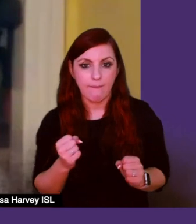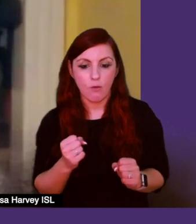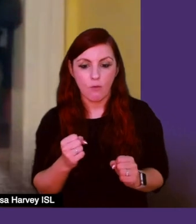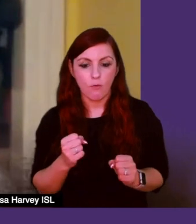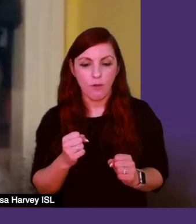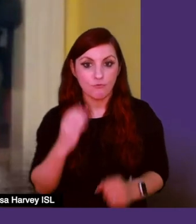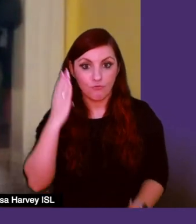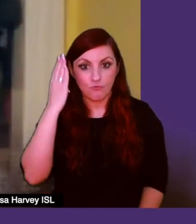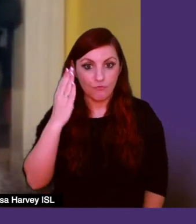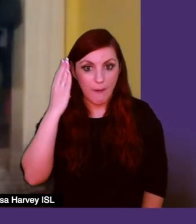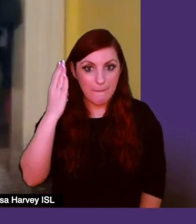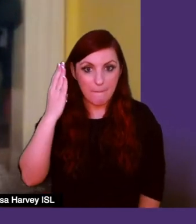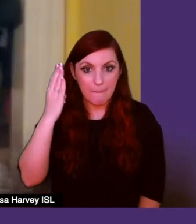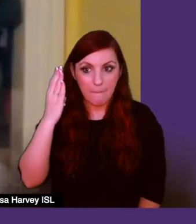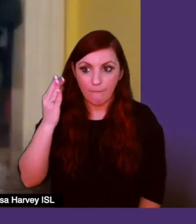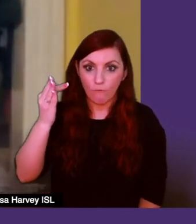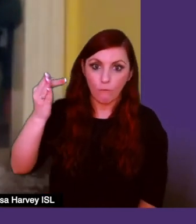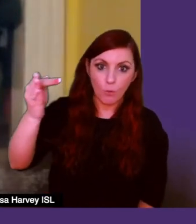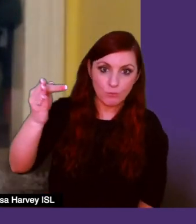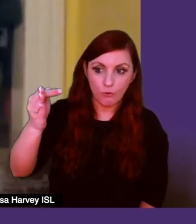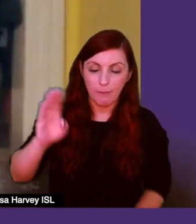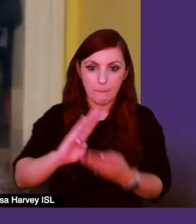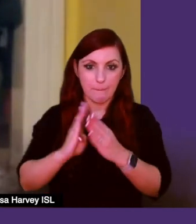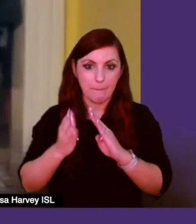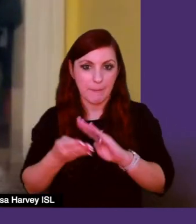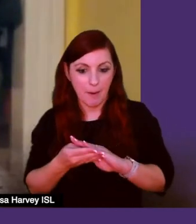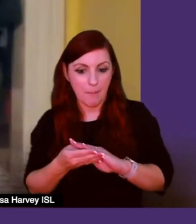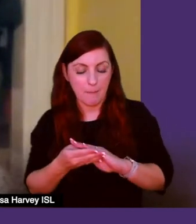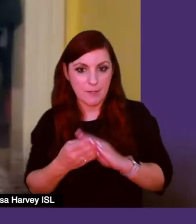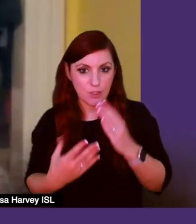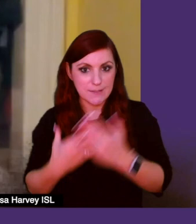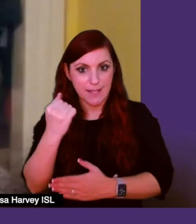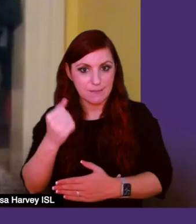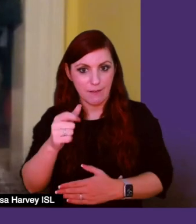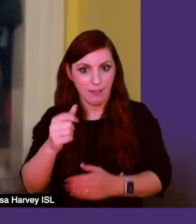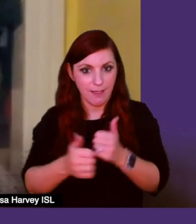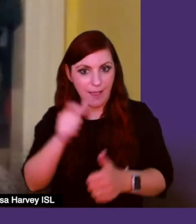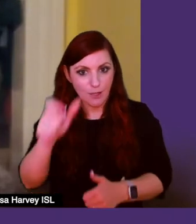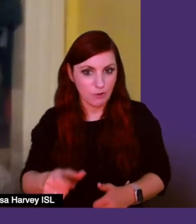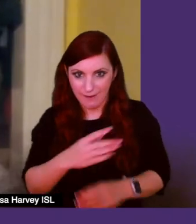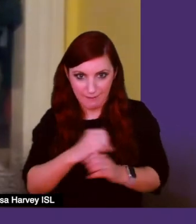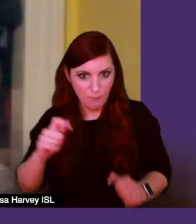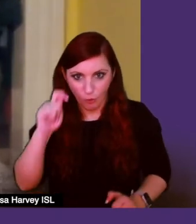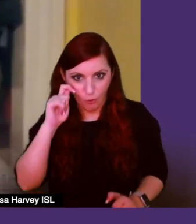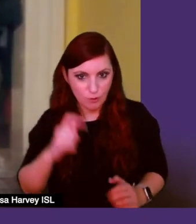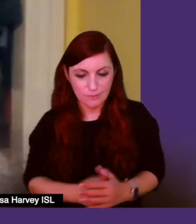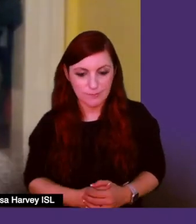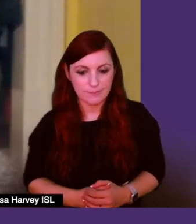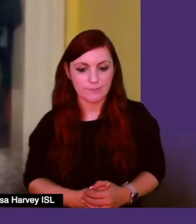never dreamt I would be a professional actor one day.